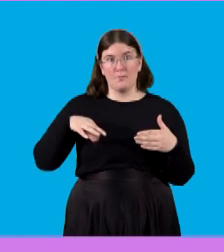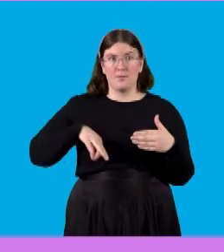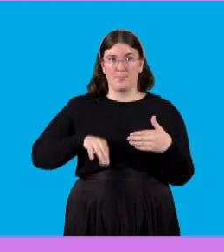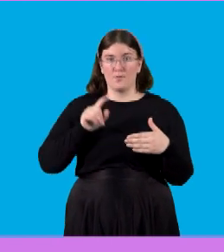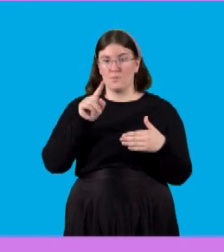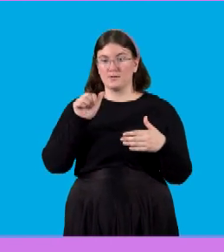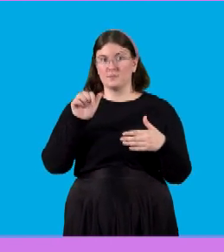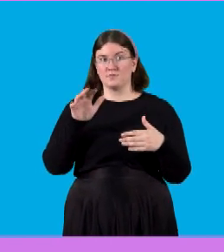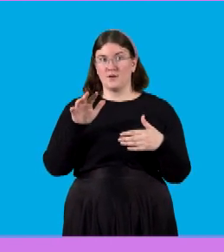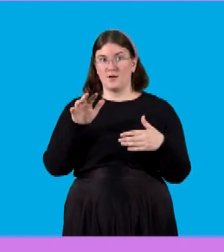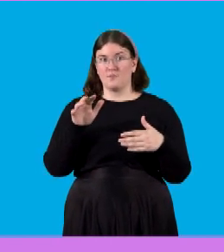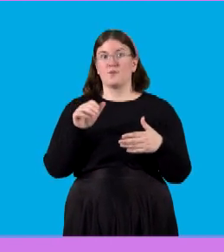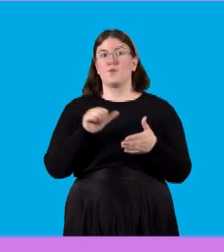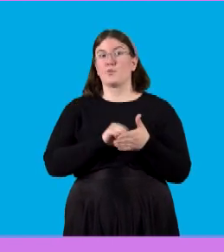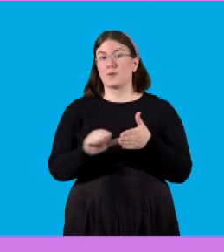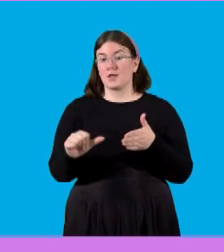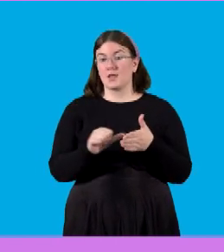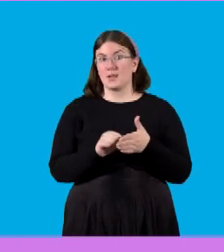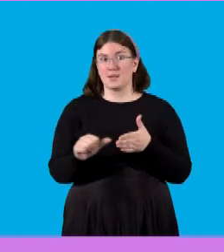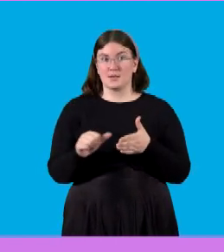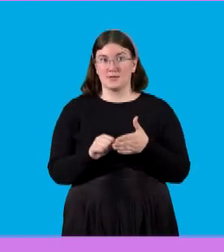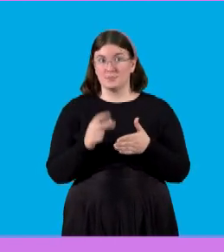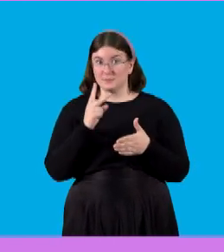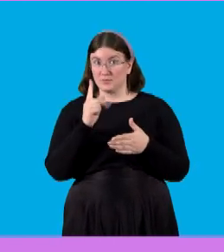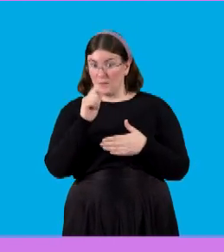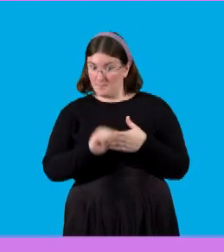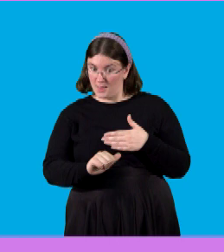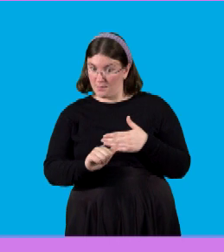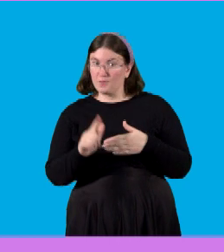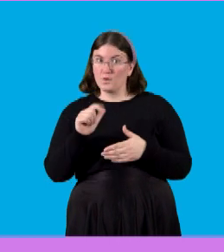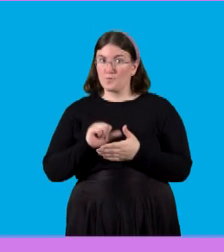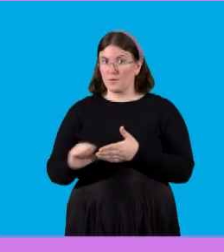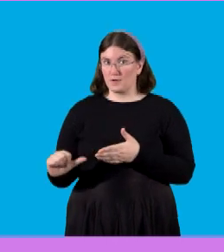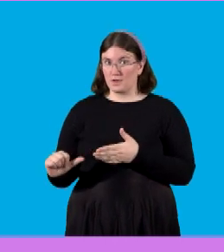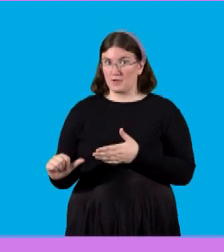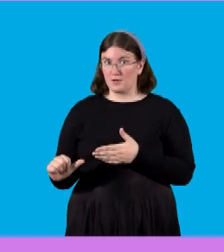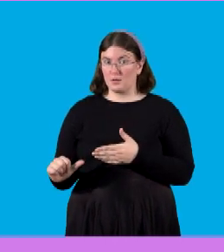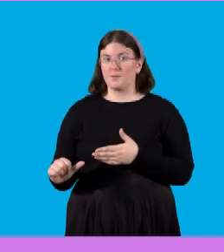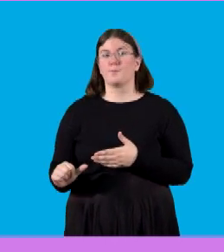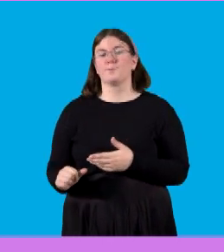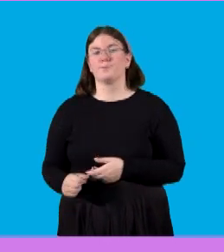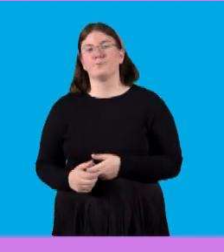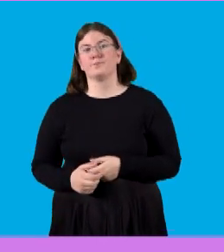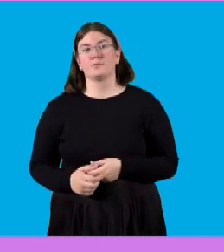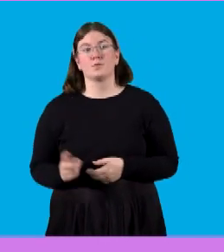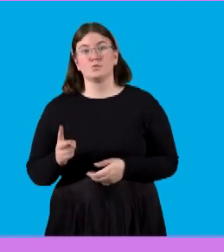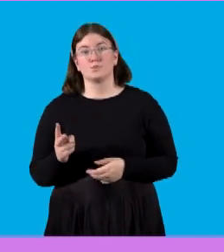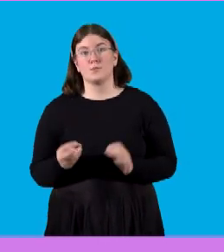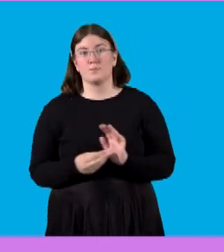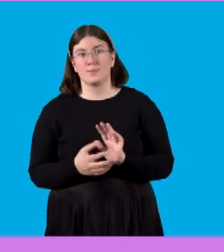be 165 US dollars per week. So note the difference. One is per month, one is per week. And